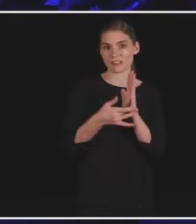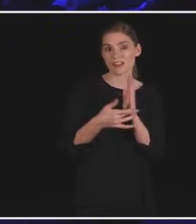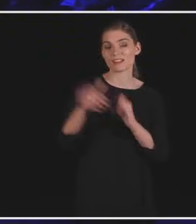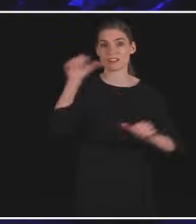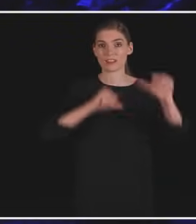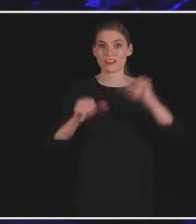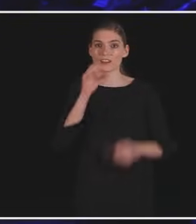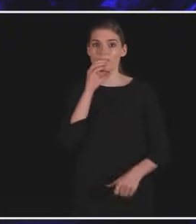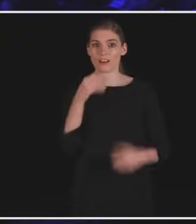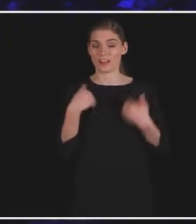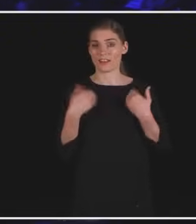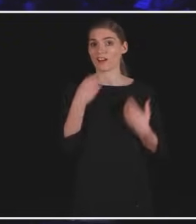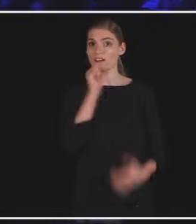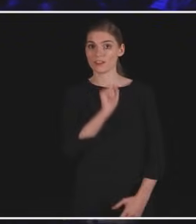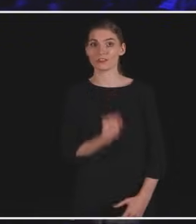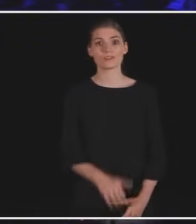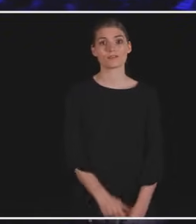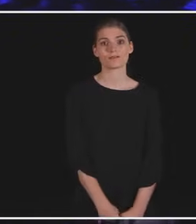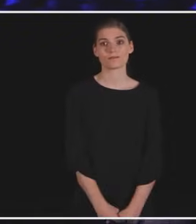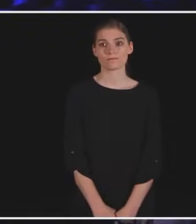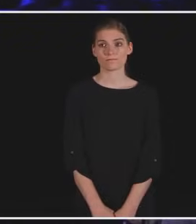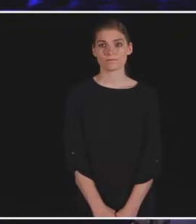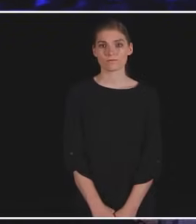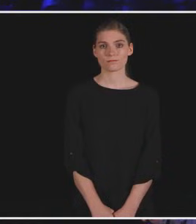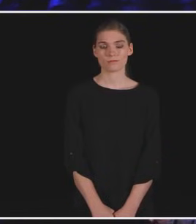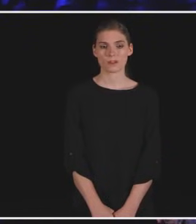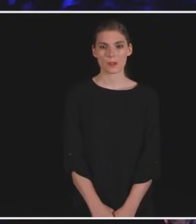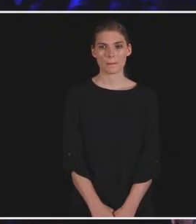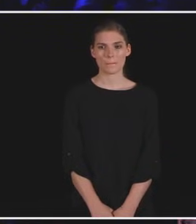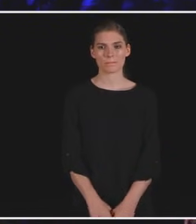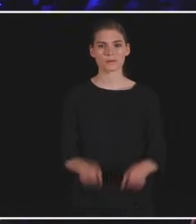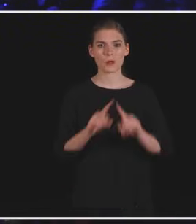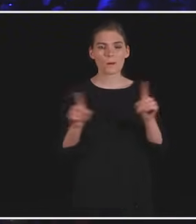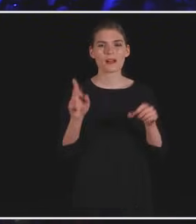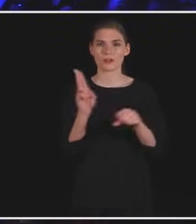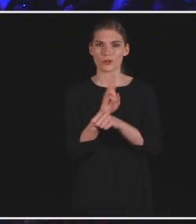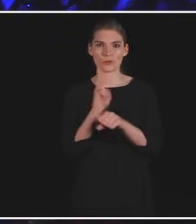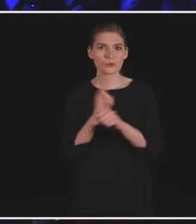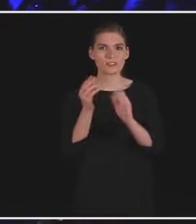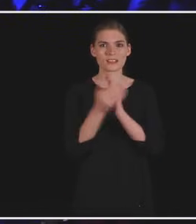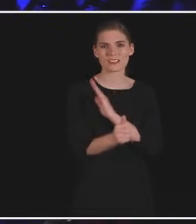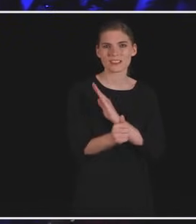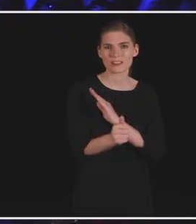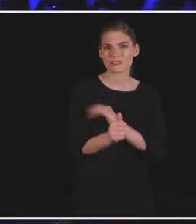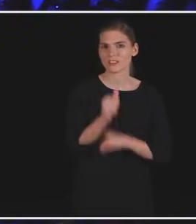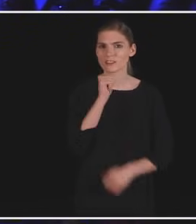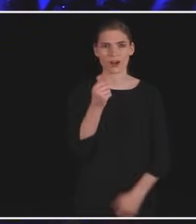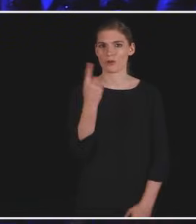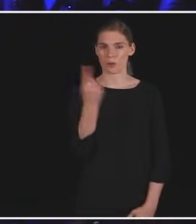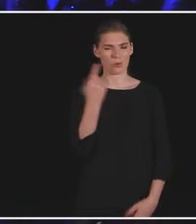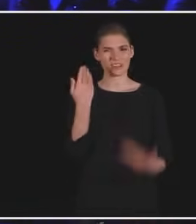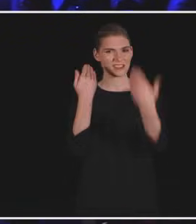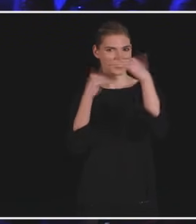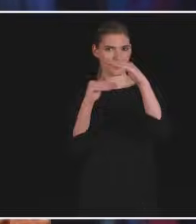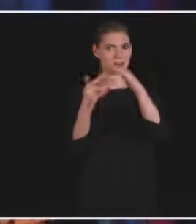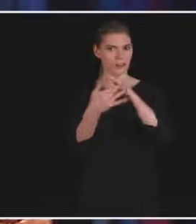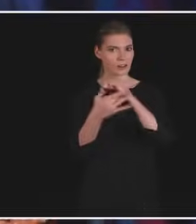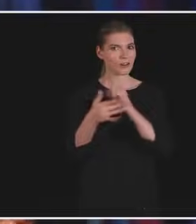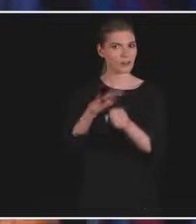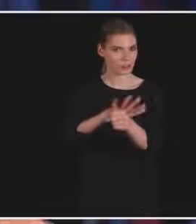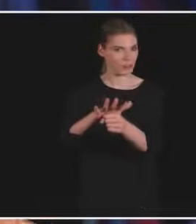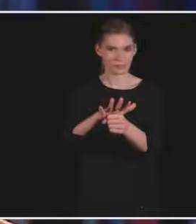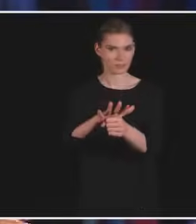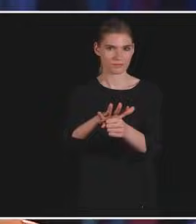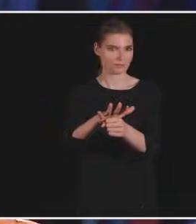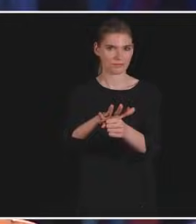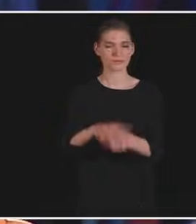and technology from a young age. But this sort of hands-on learning opportunity doesn't have to be limited